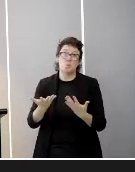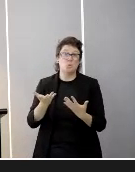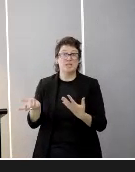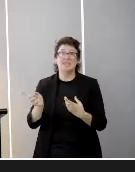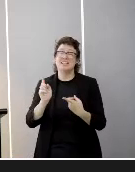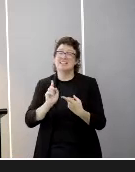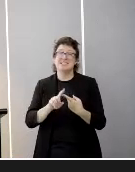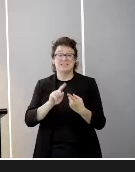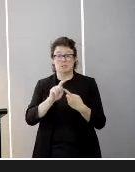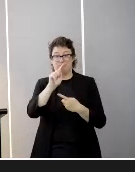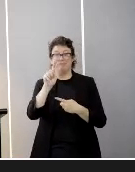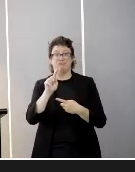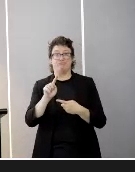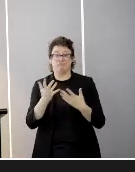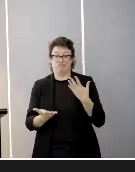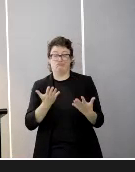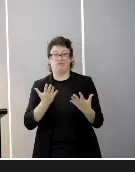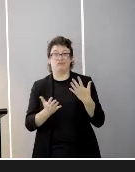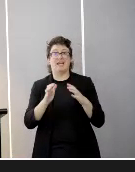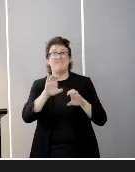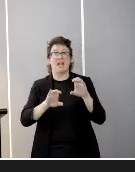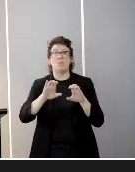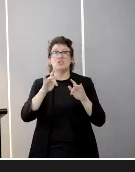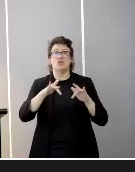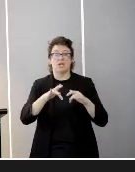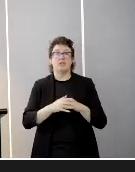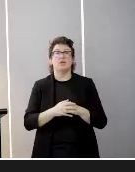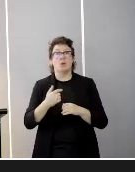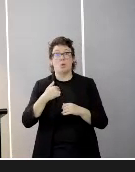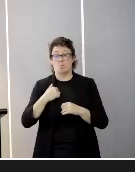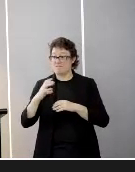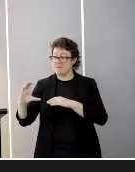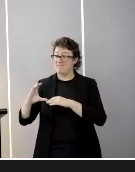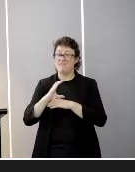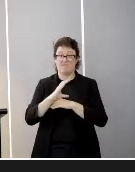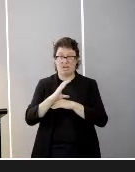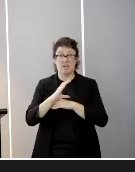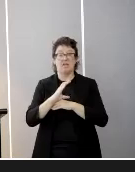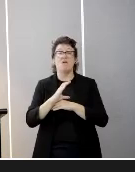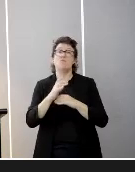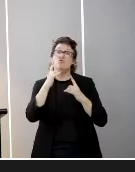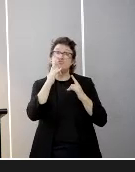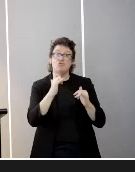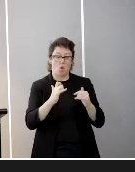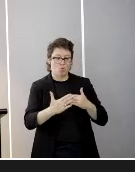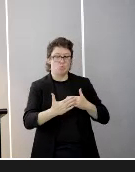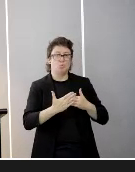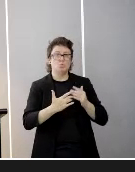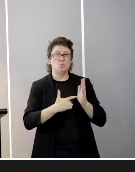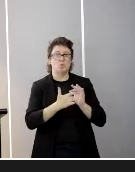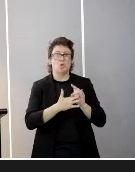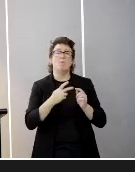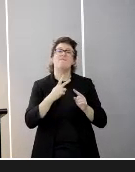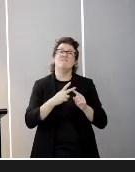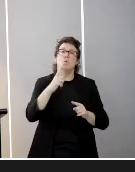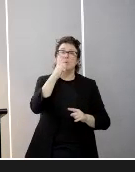still a big question mark next to that. But we've just been funded to do a clinical trial of melatonin, kind of short-term for young people